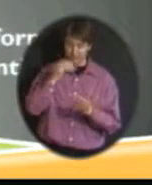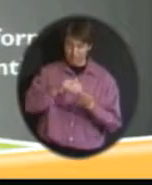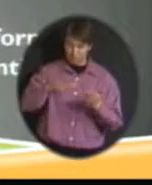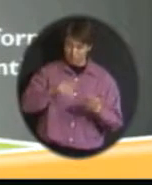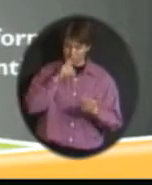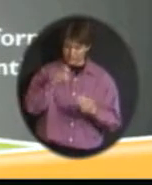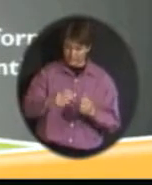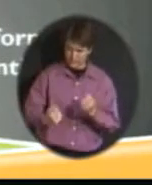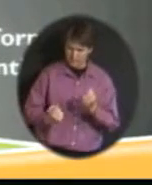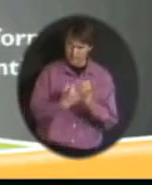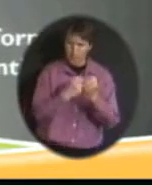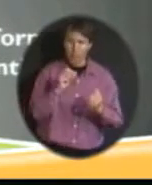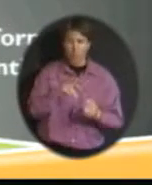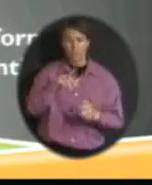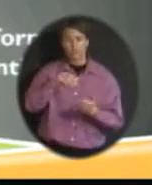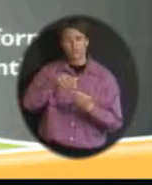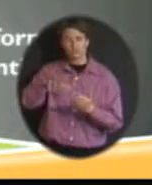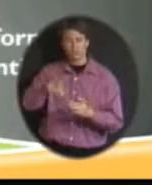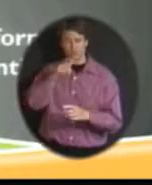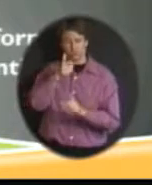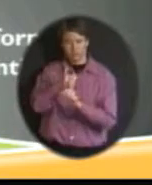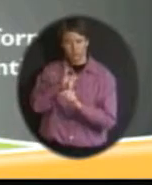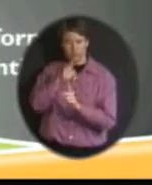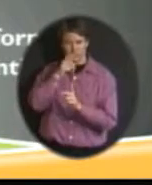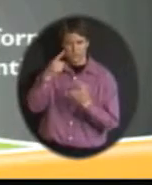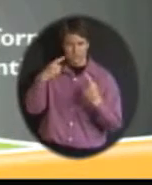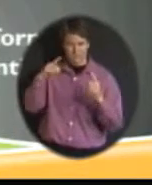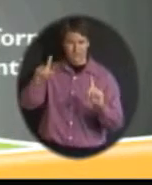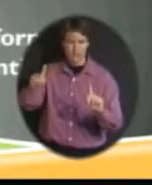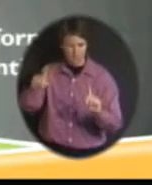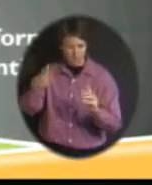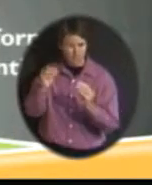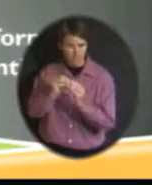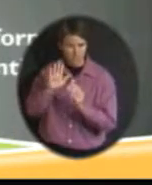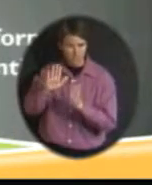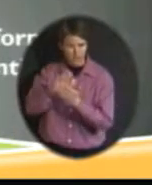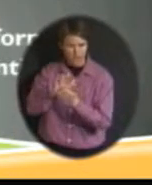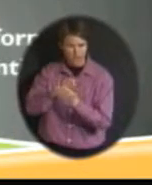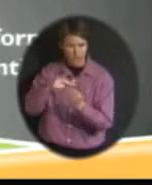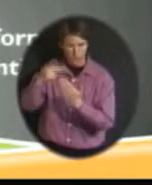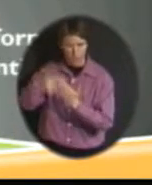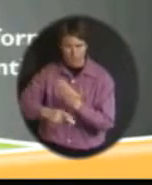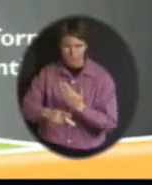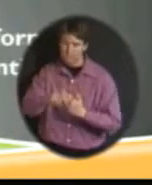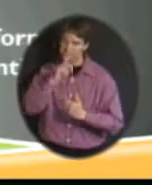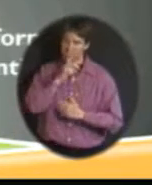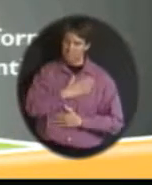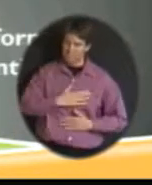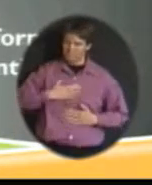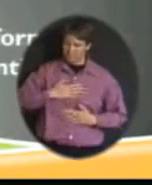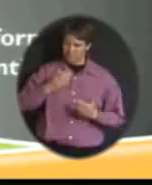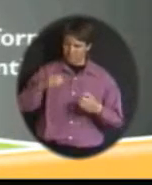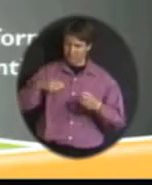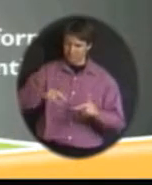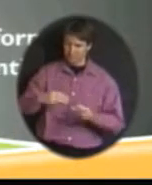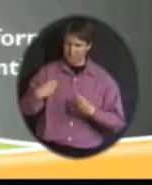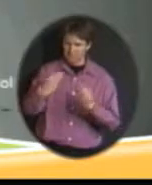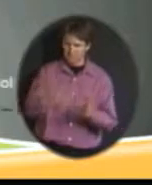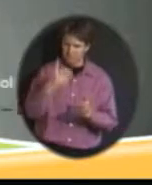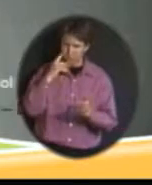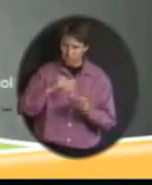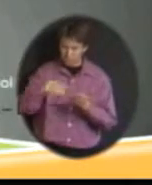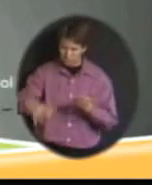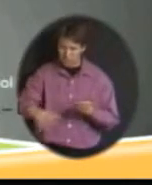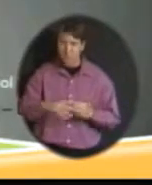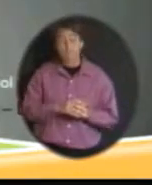remediation or it's for students who need to excel in their academic program. So we're very pleased to have that opportunity for our students.